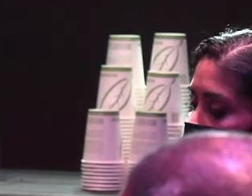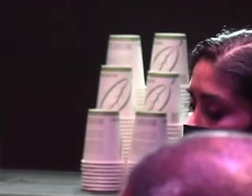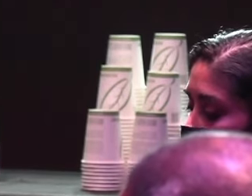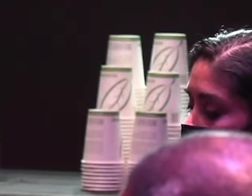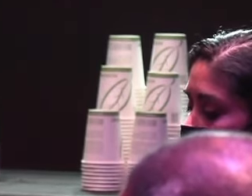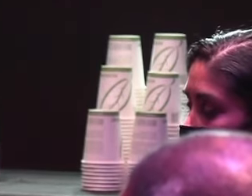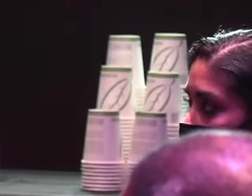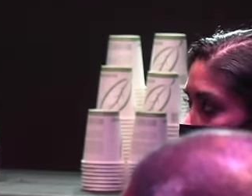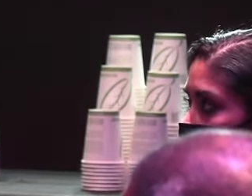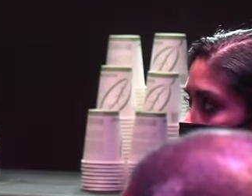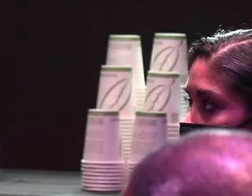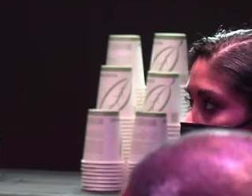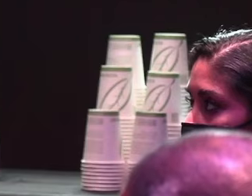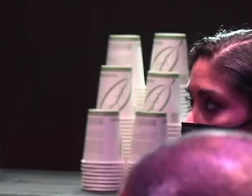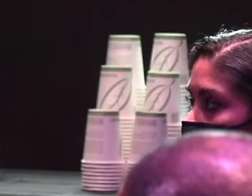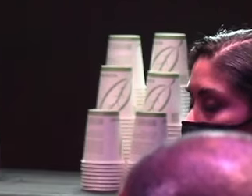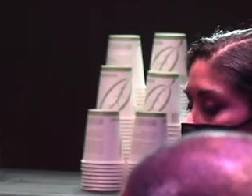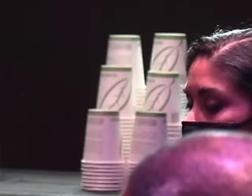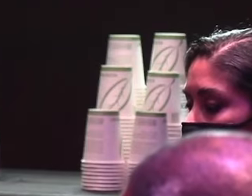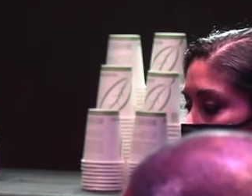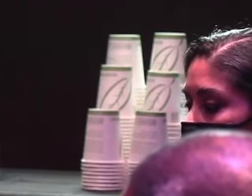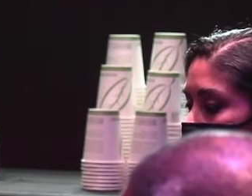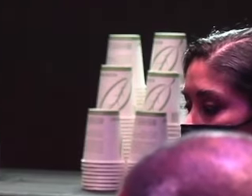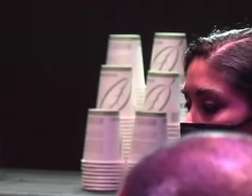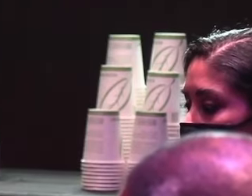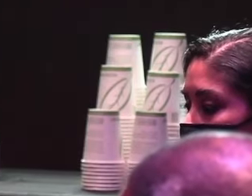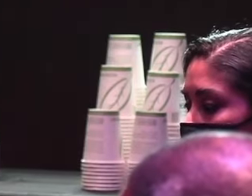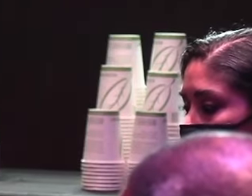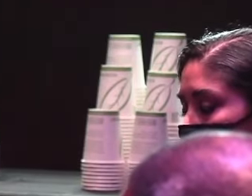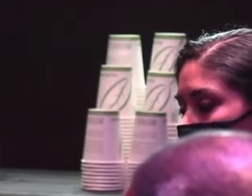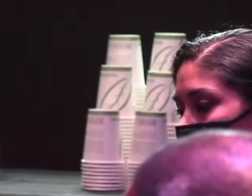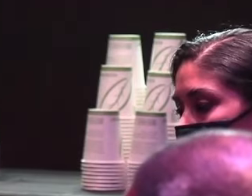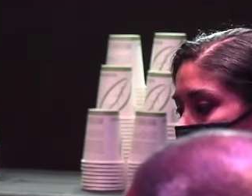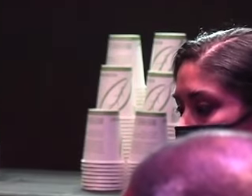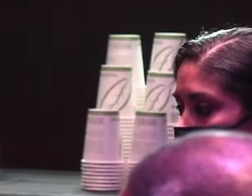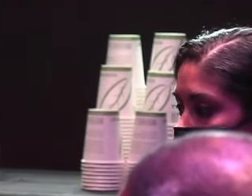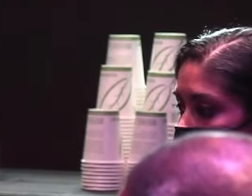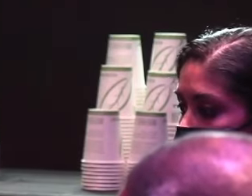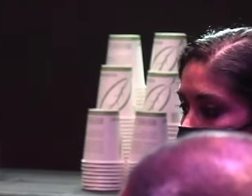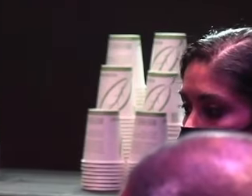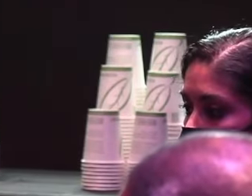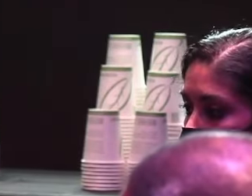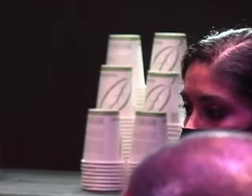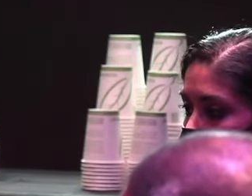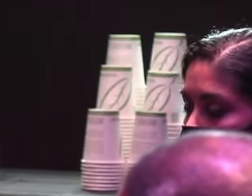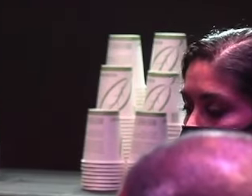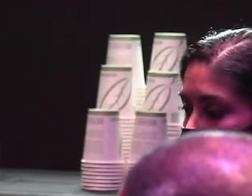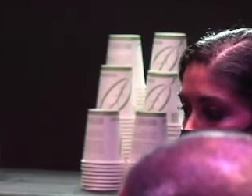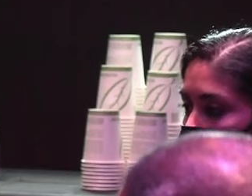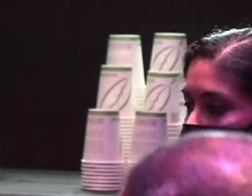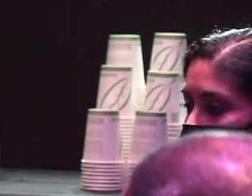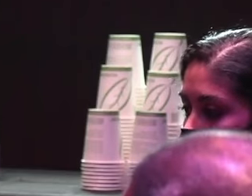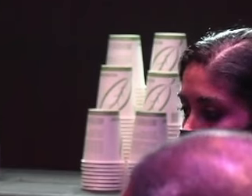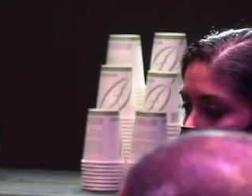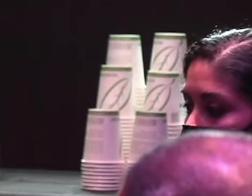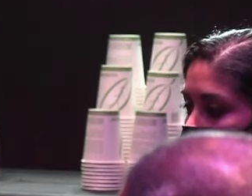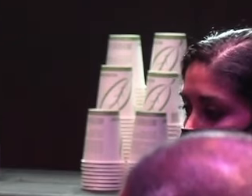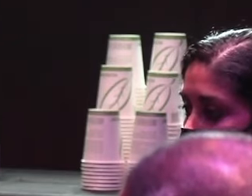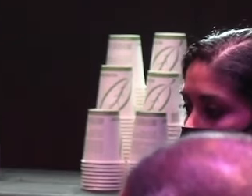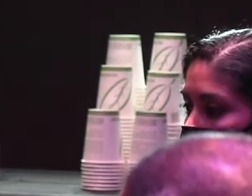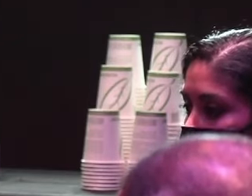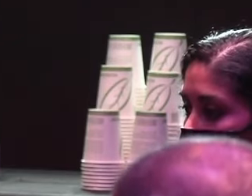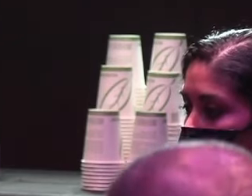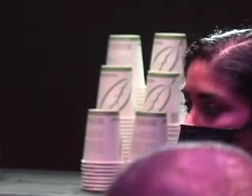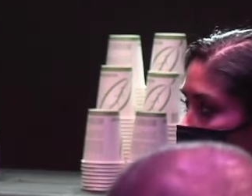at, right, at the root cause of actually a lot of what we're facing in the colonies still. So to create